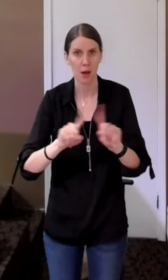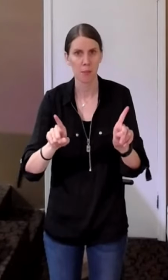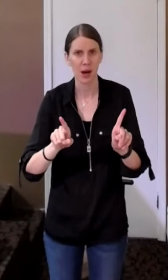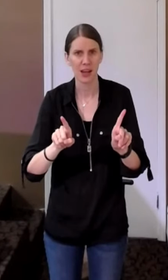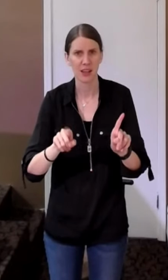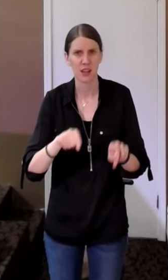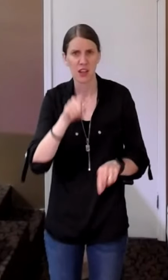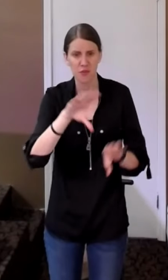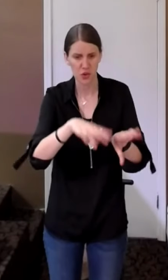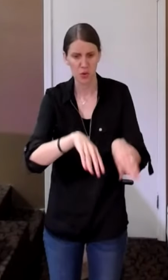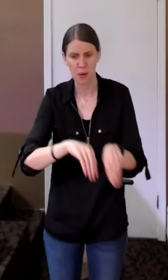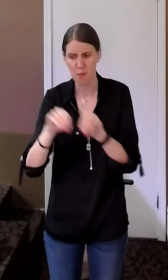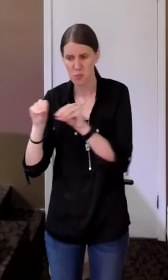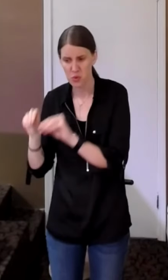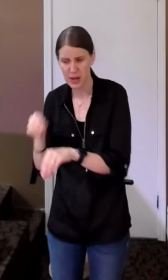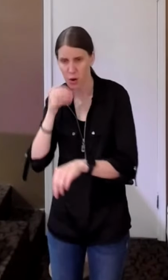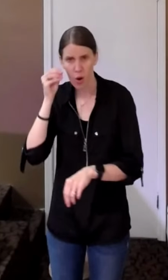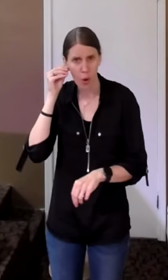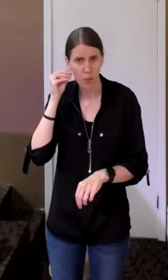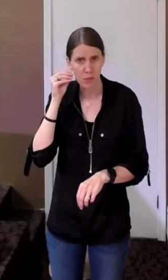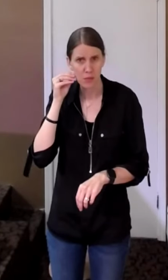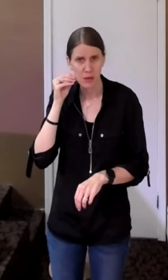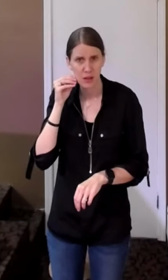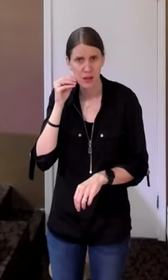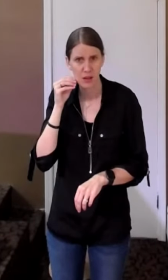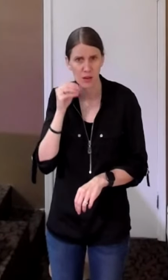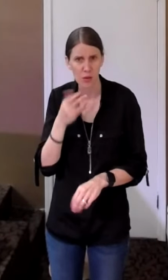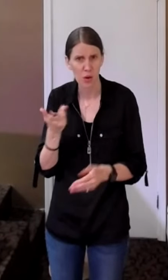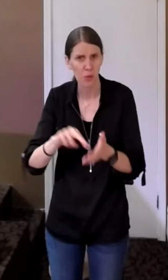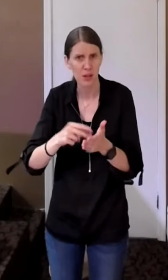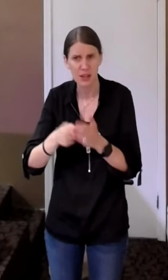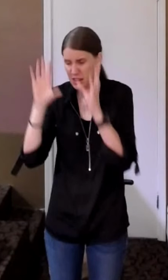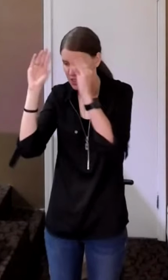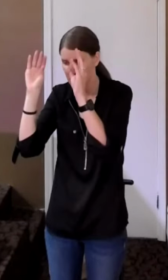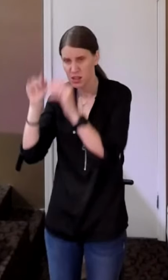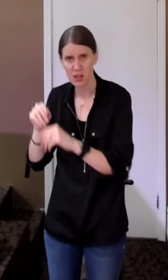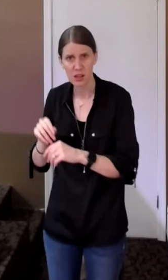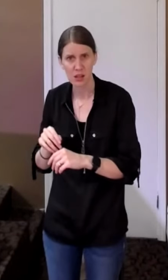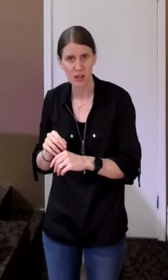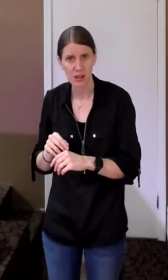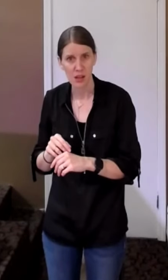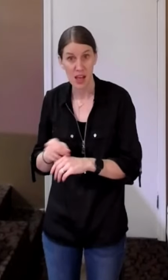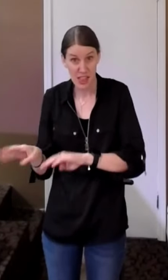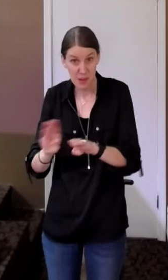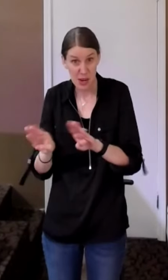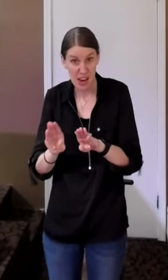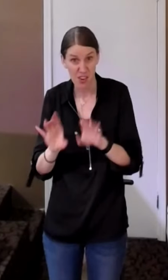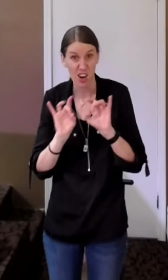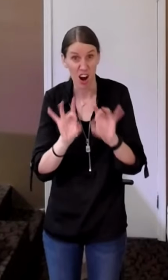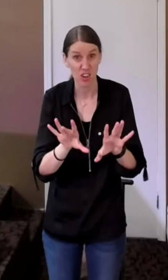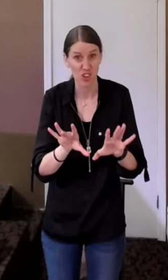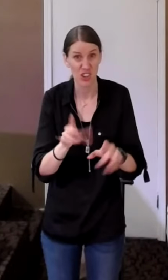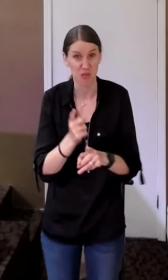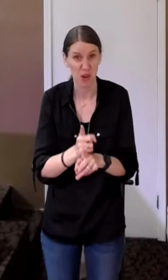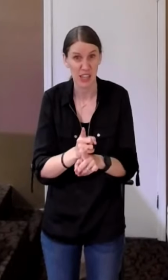that home to your children, what are you teaching them? That that's right, and it's